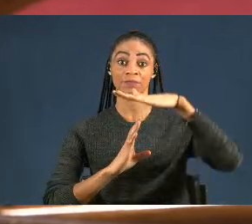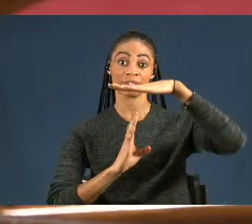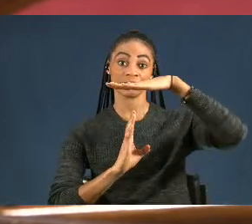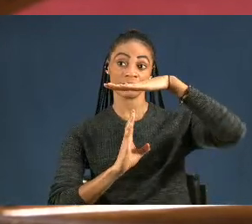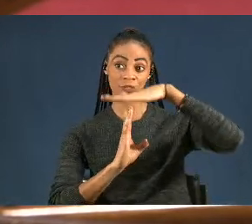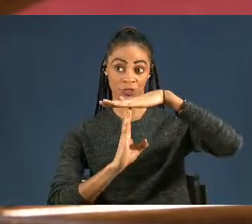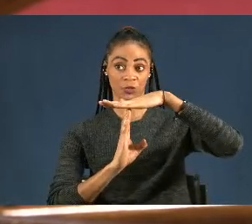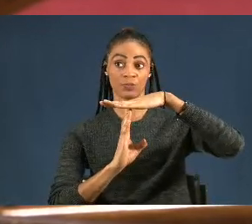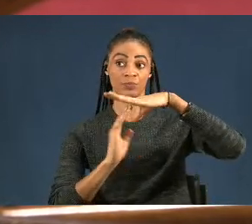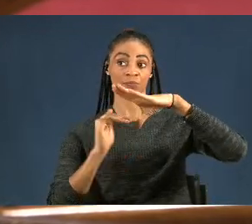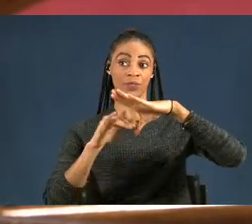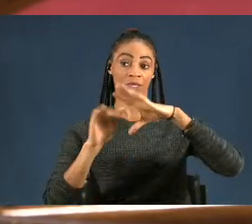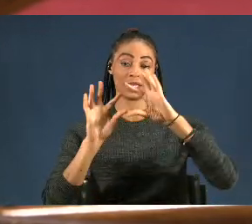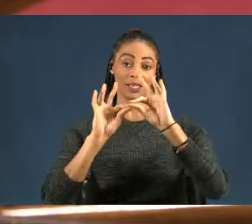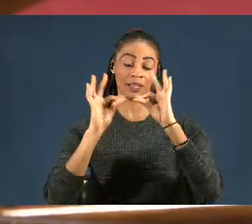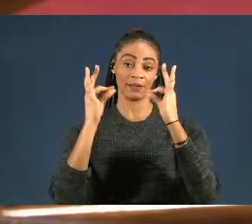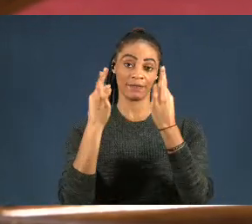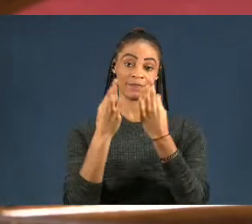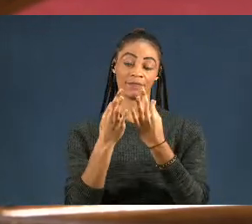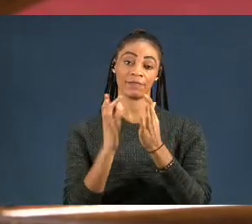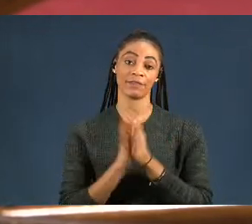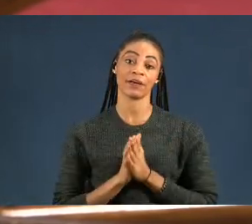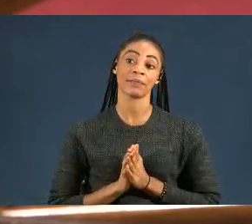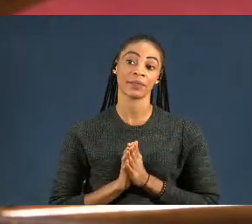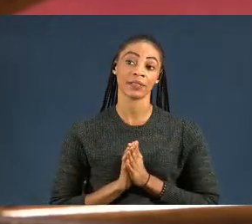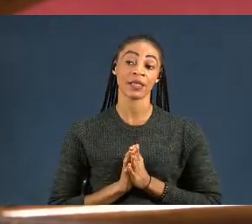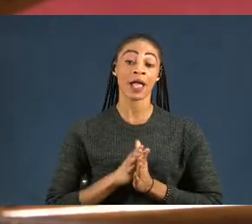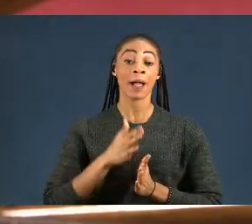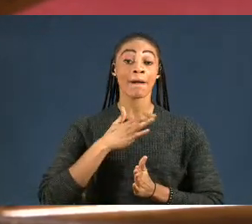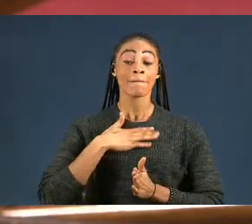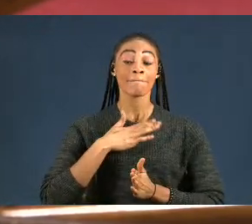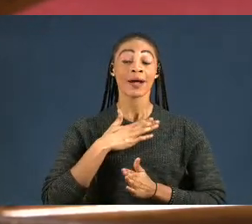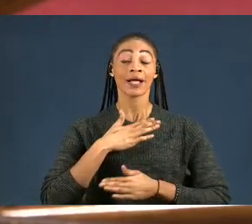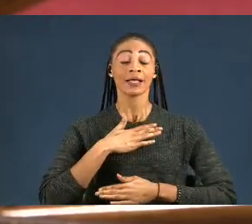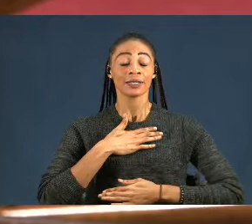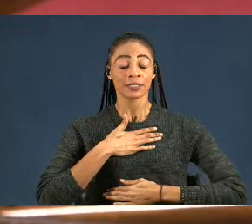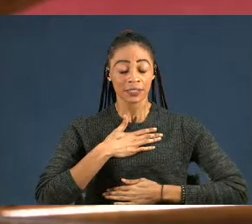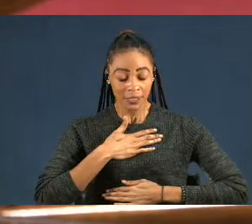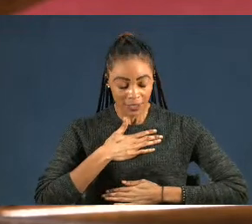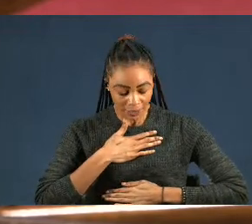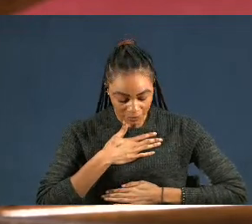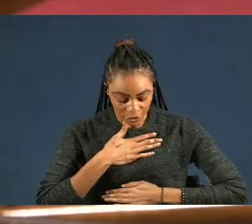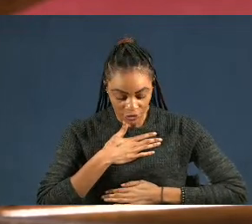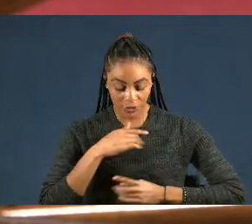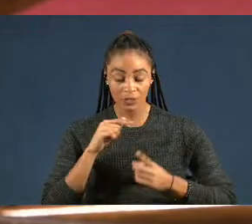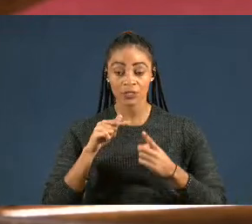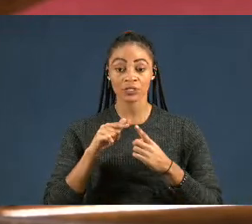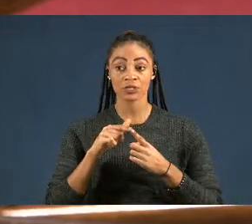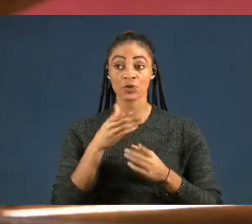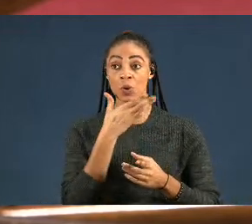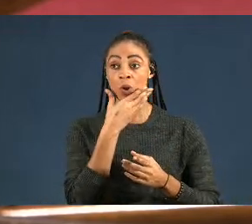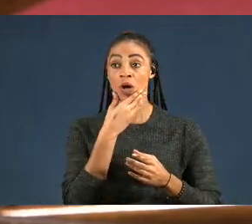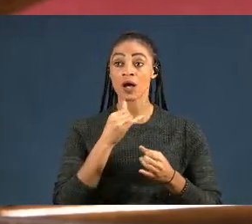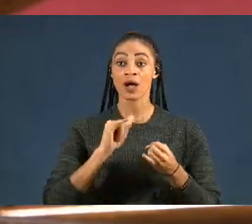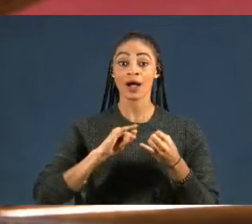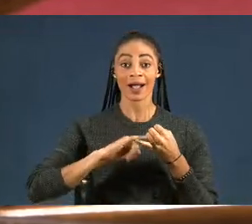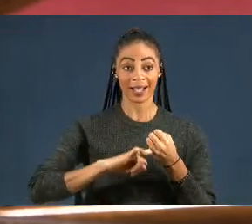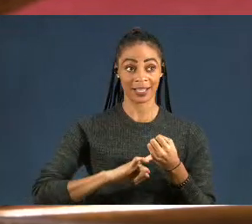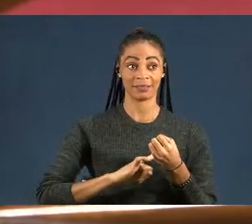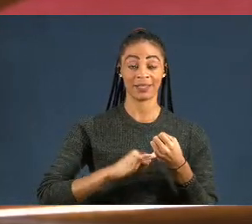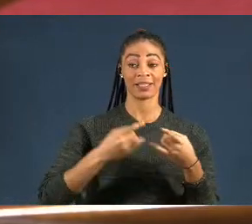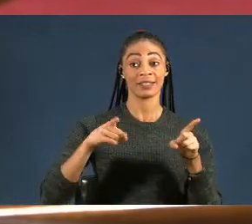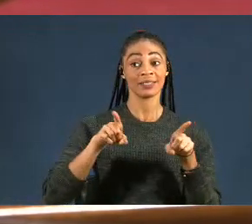So, my submission to my husband is seen as